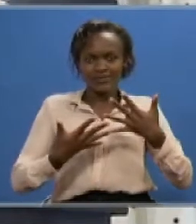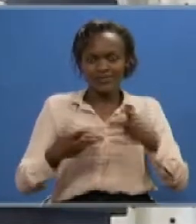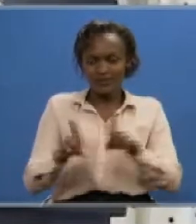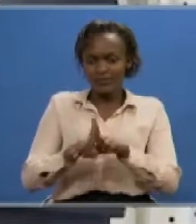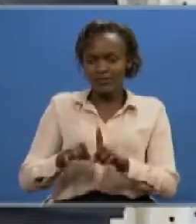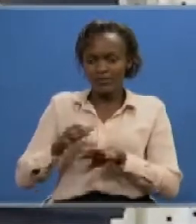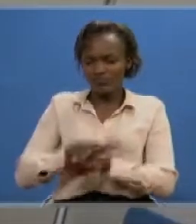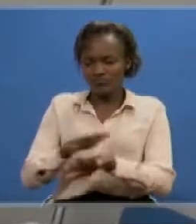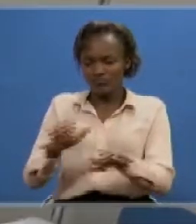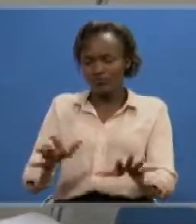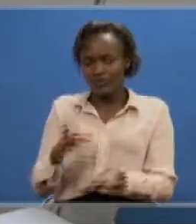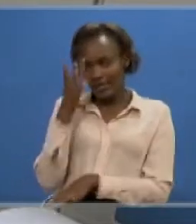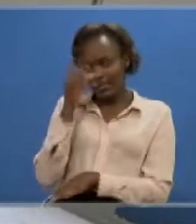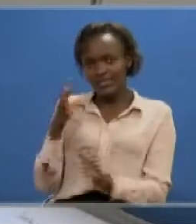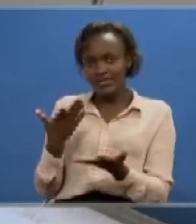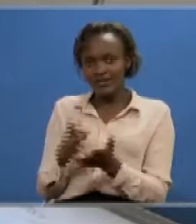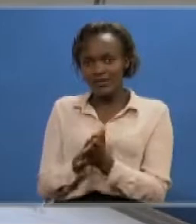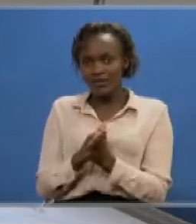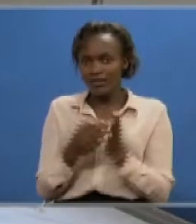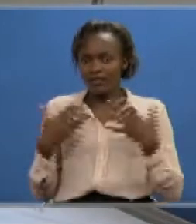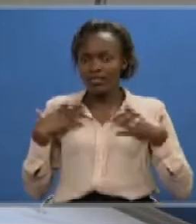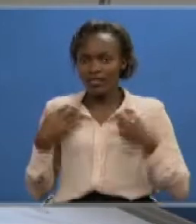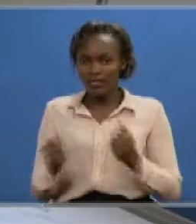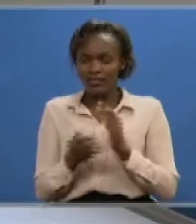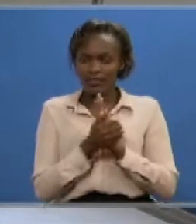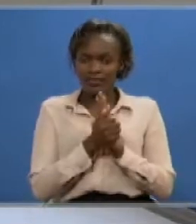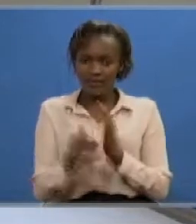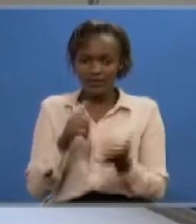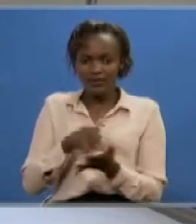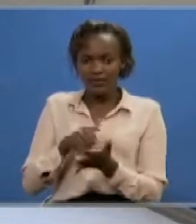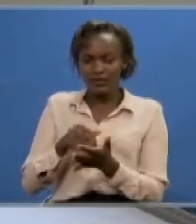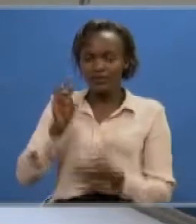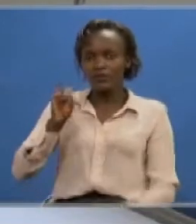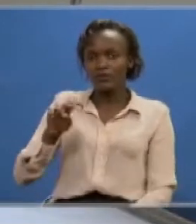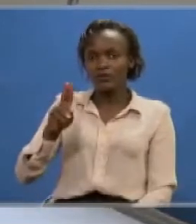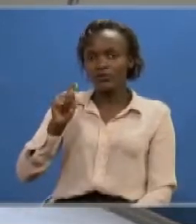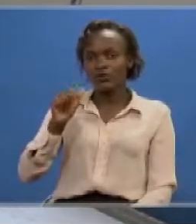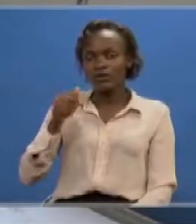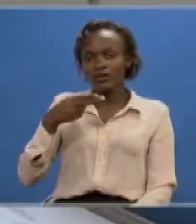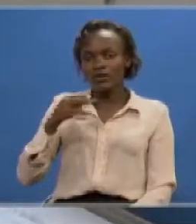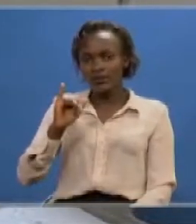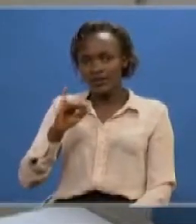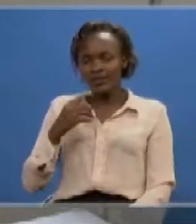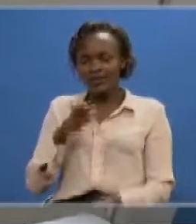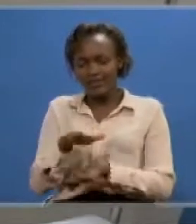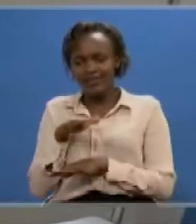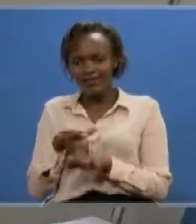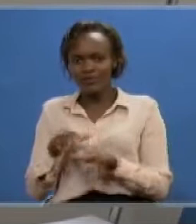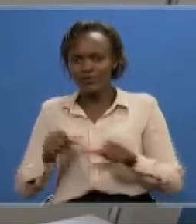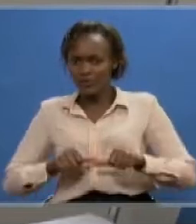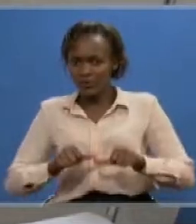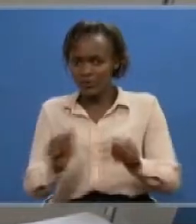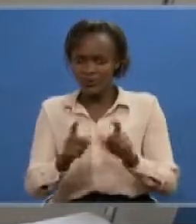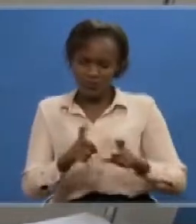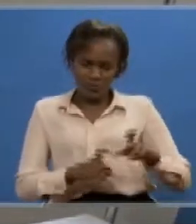spread of the disease. According to health experts, including health boss Mutahi Kagwe, had called for extension of the